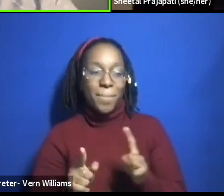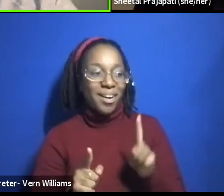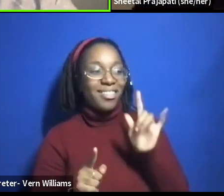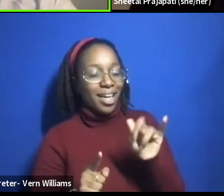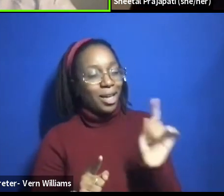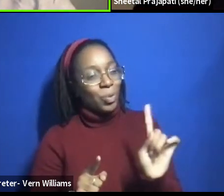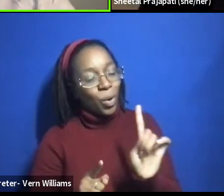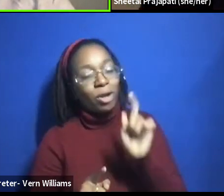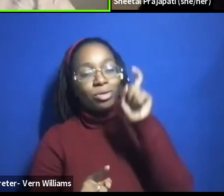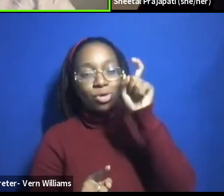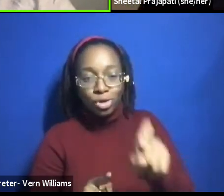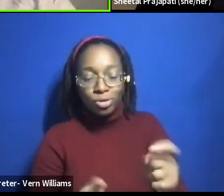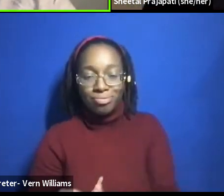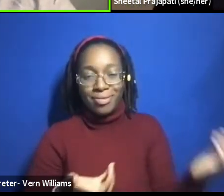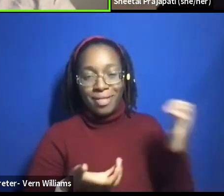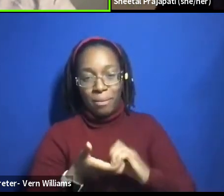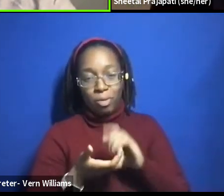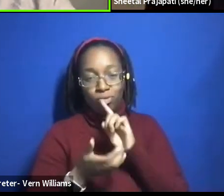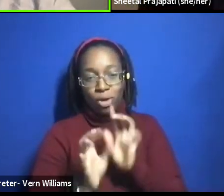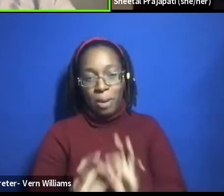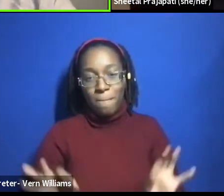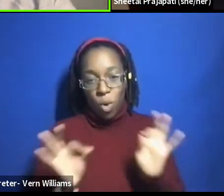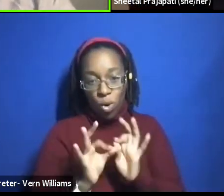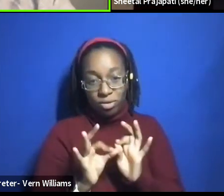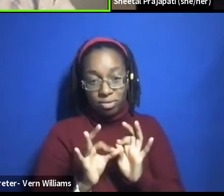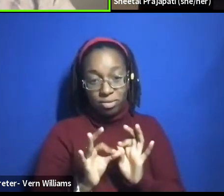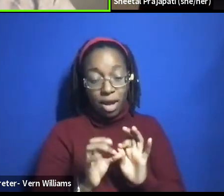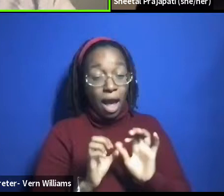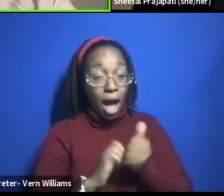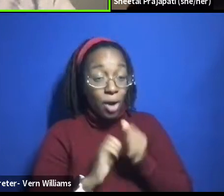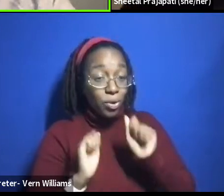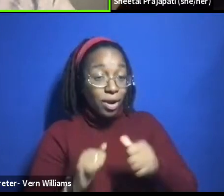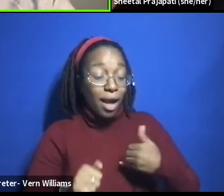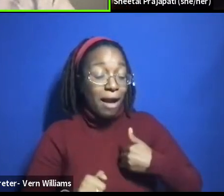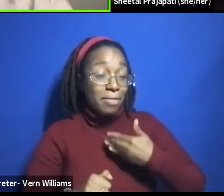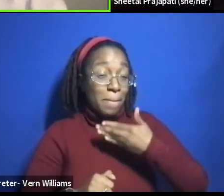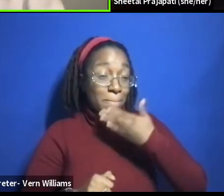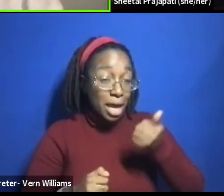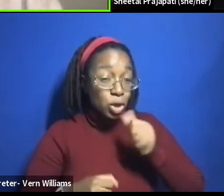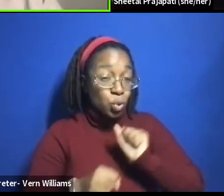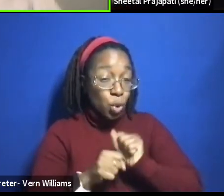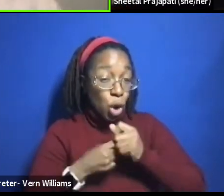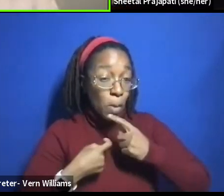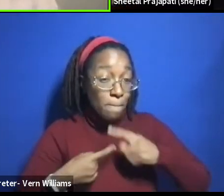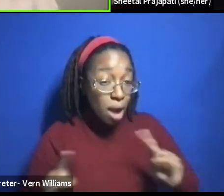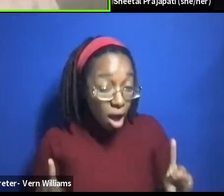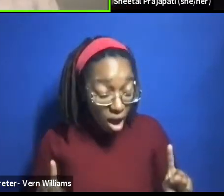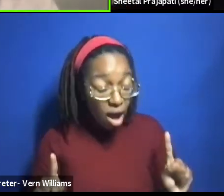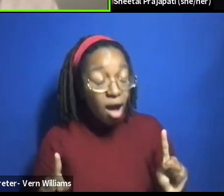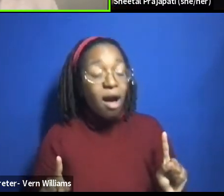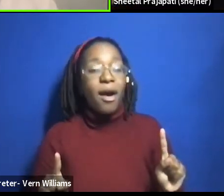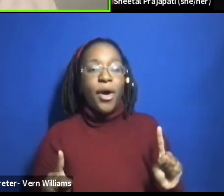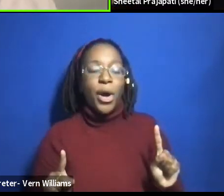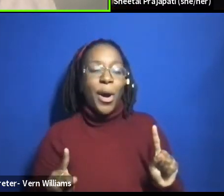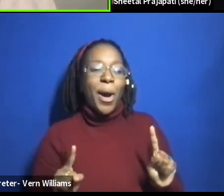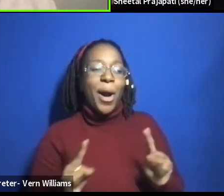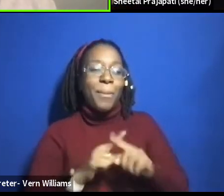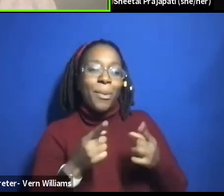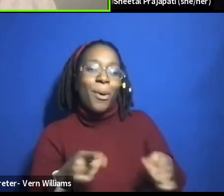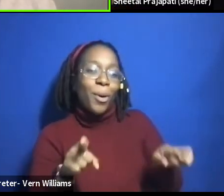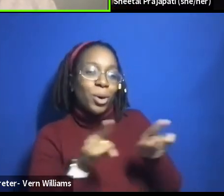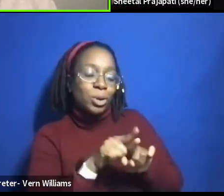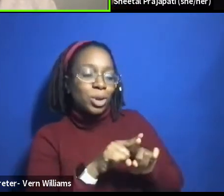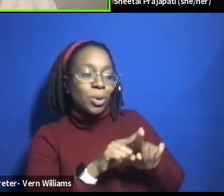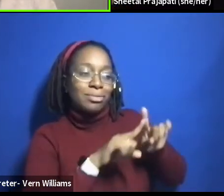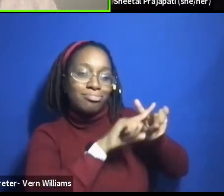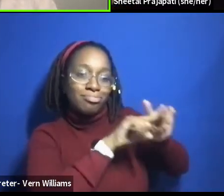where you acknowledge where you can contribute best, but also learn how to rely